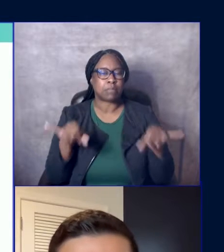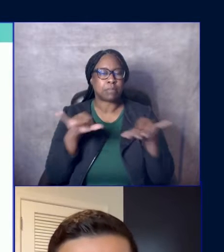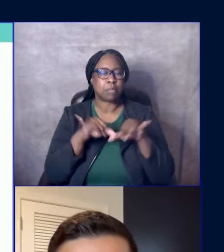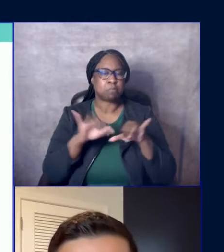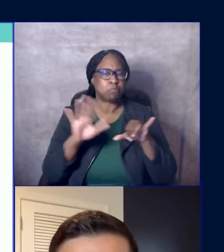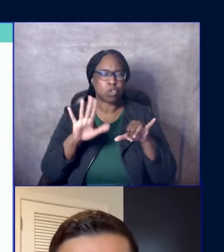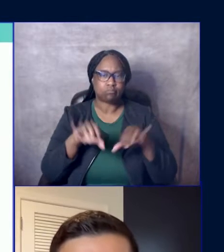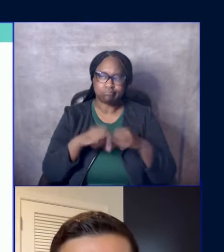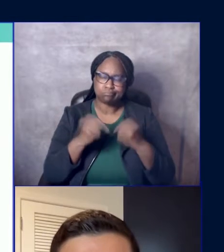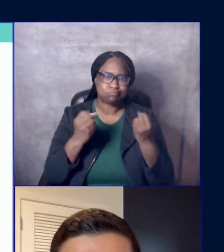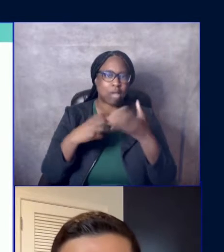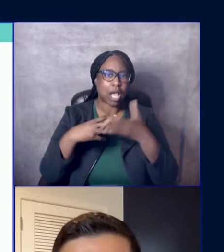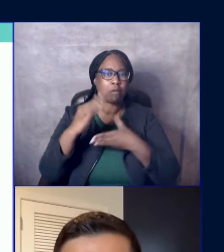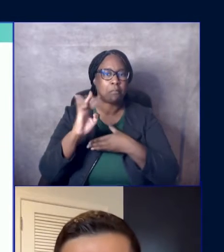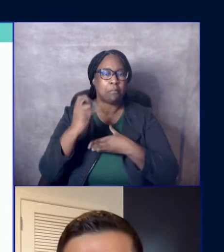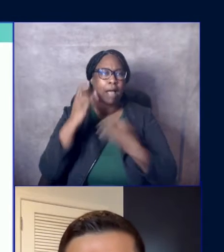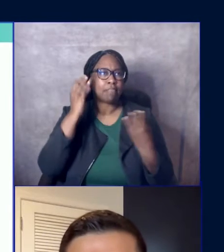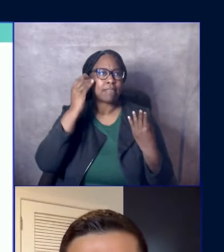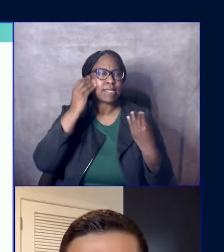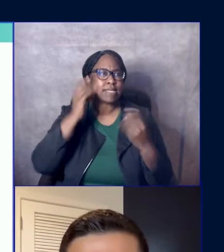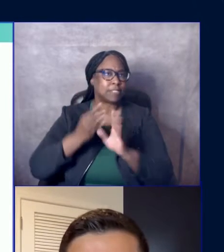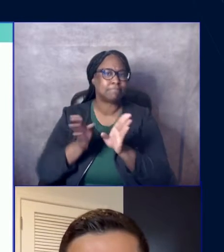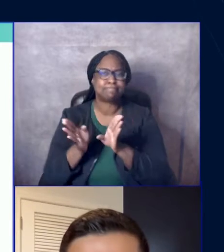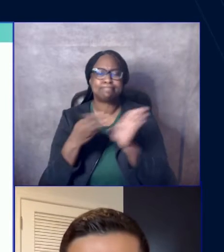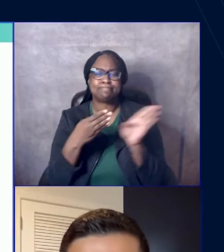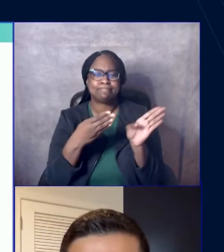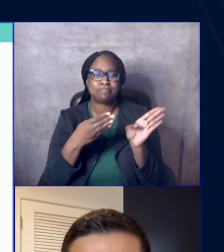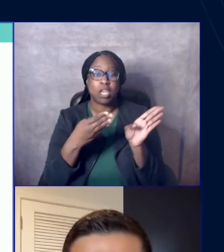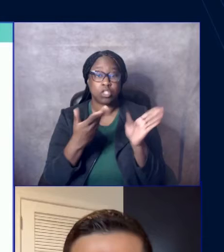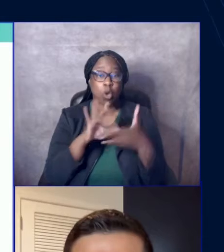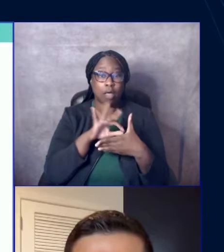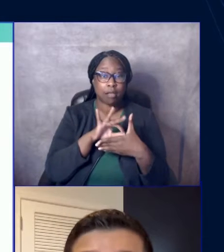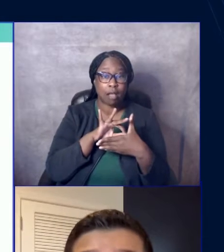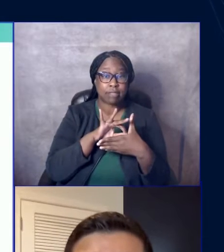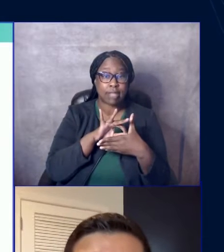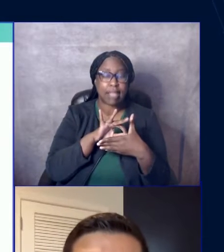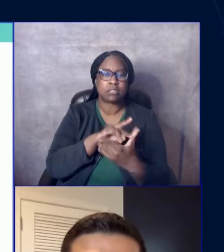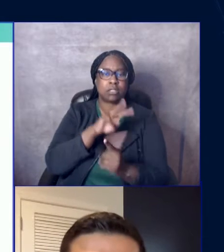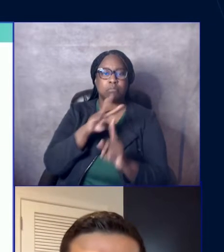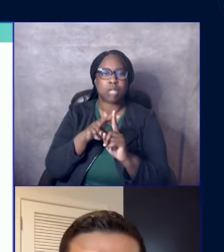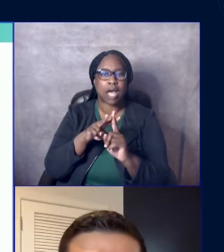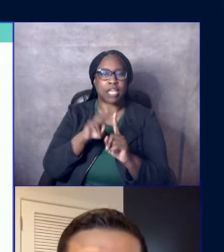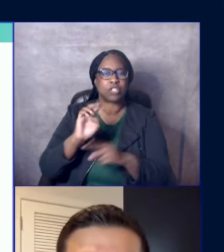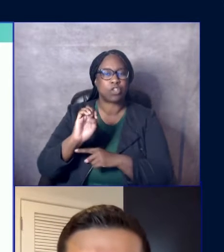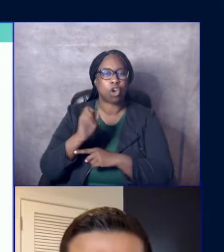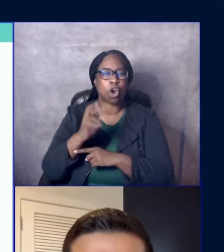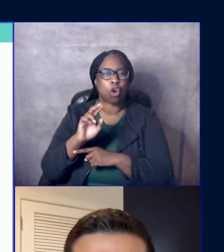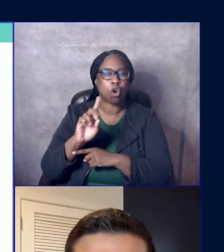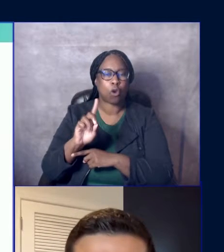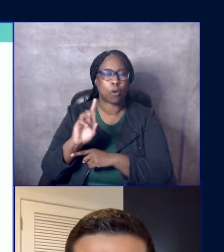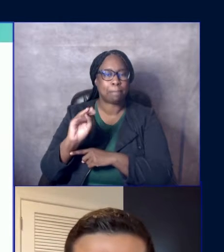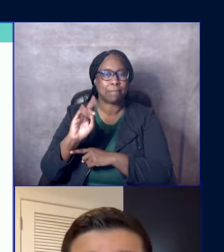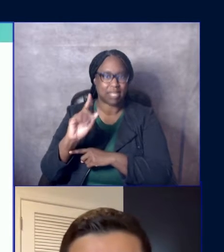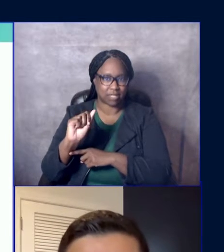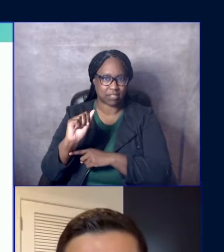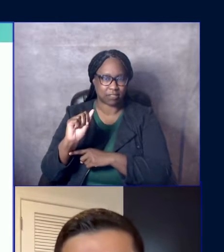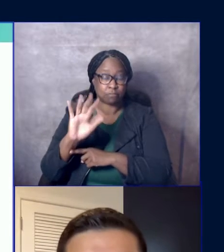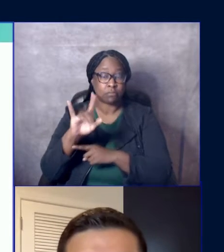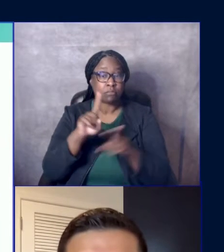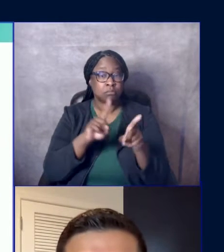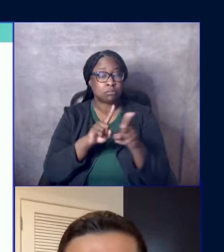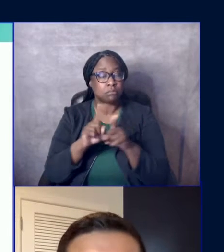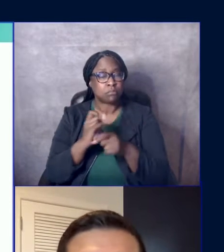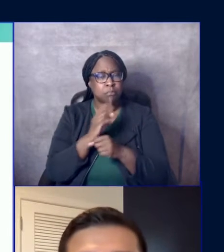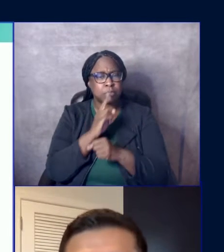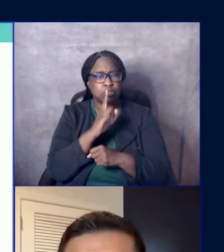that we were turning this own content into earned media. We also made sure that we recognize